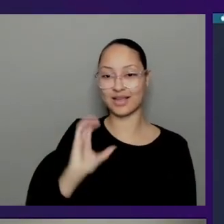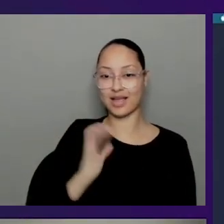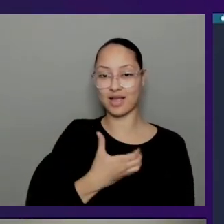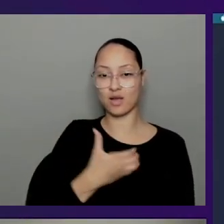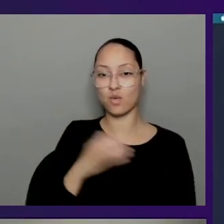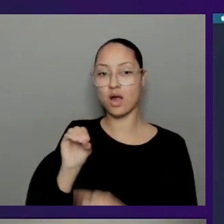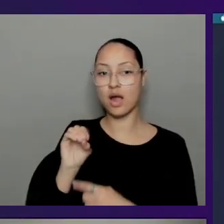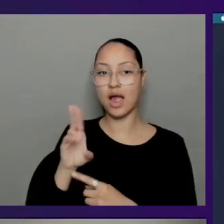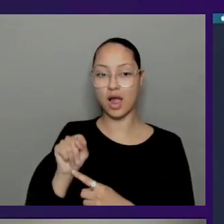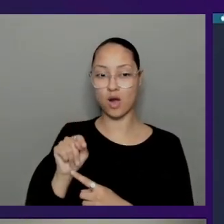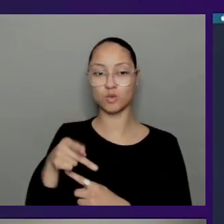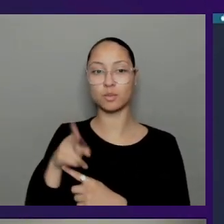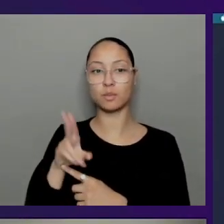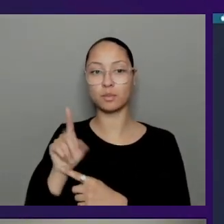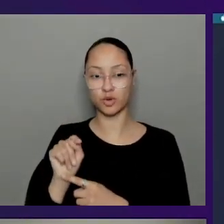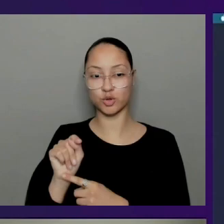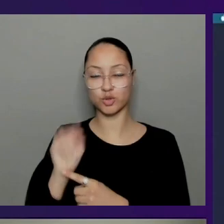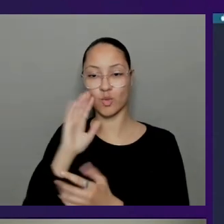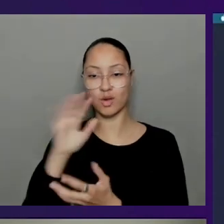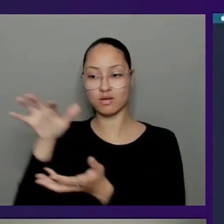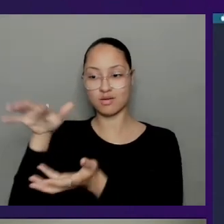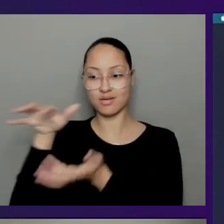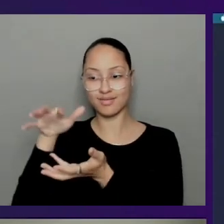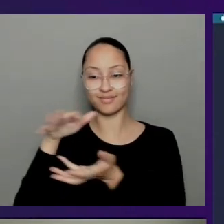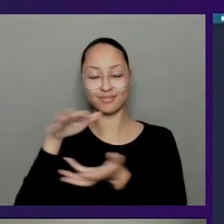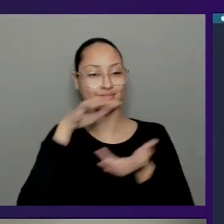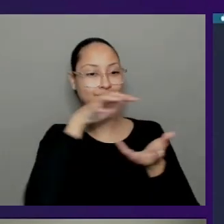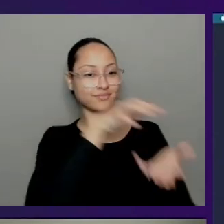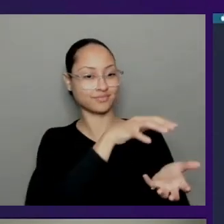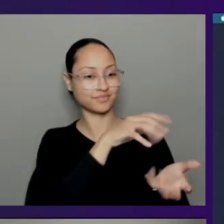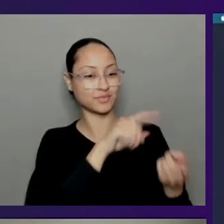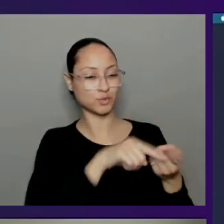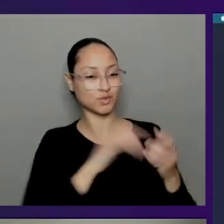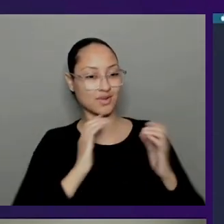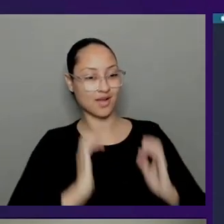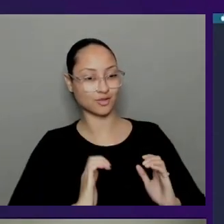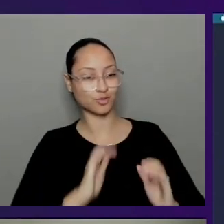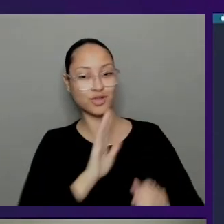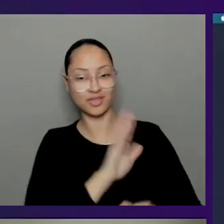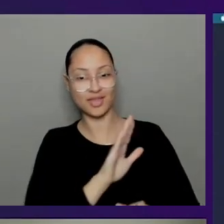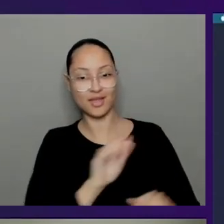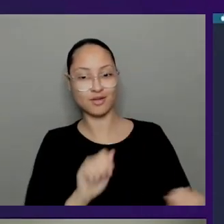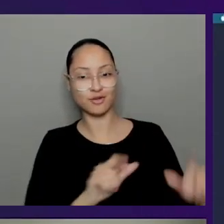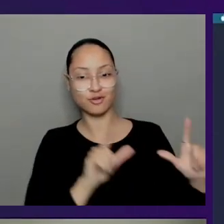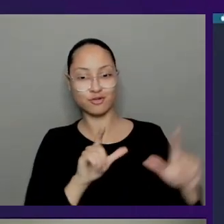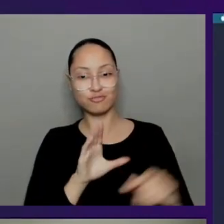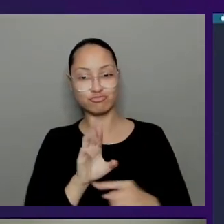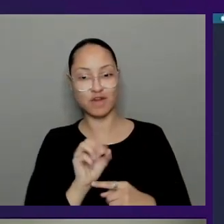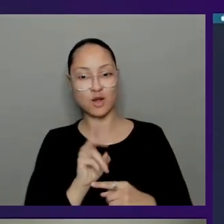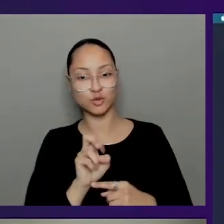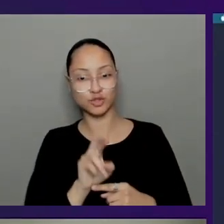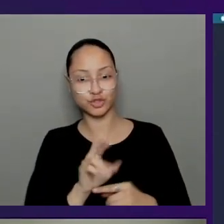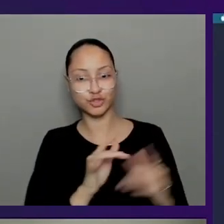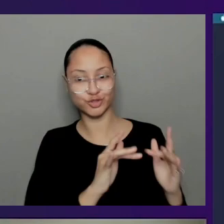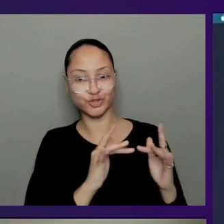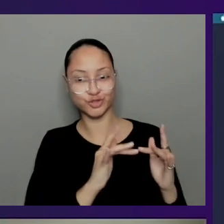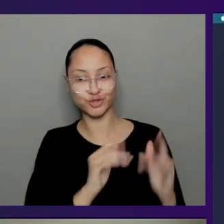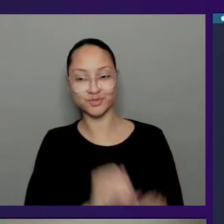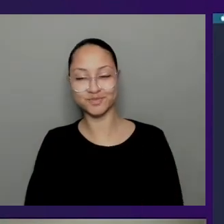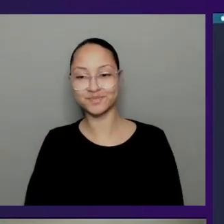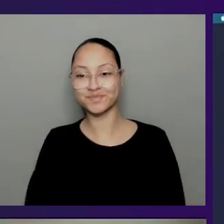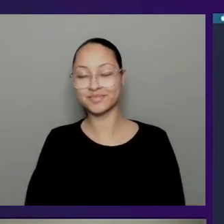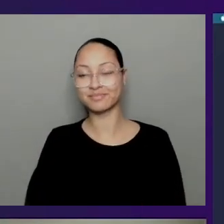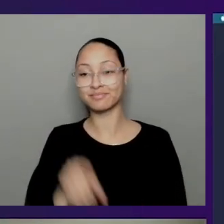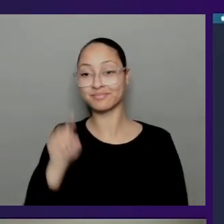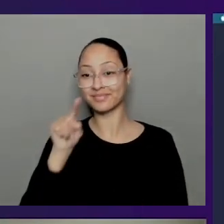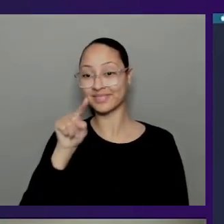to our customer's browser. And you can see there's several div tags here, which are just used for layout. And then the key